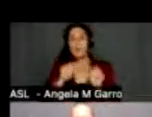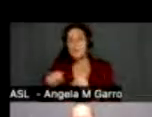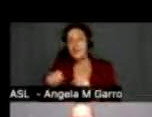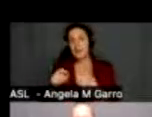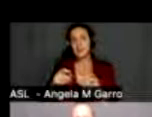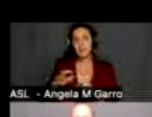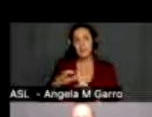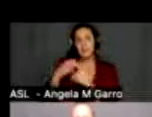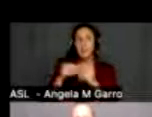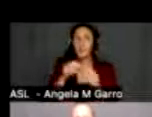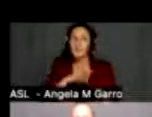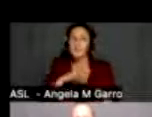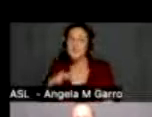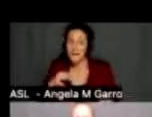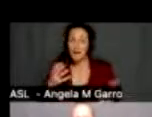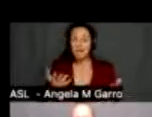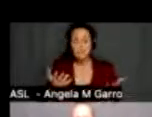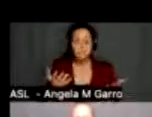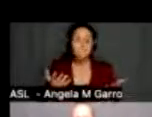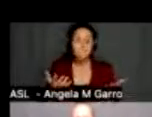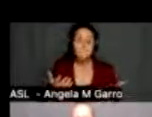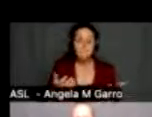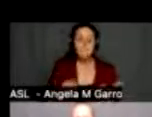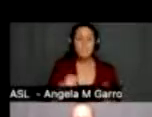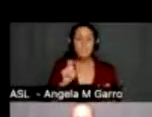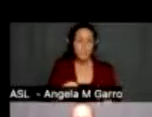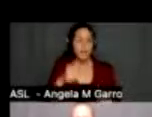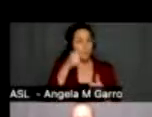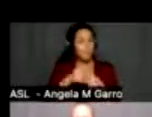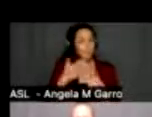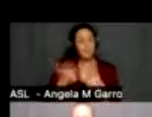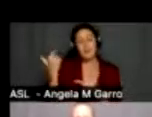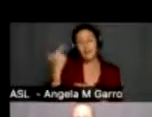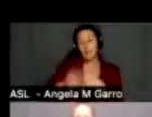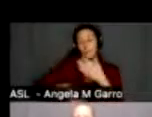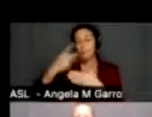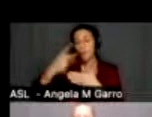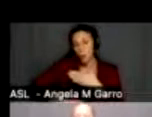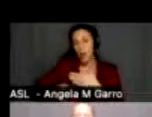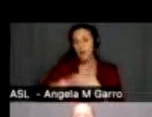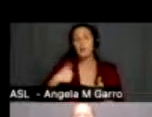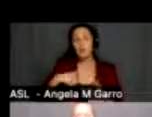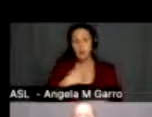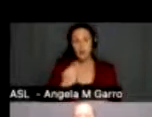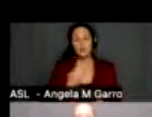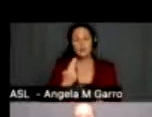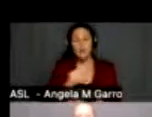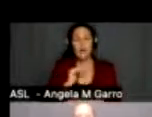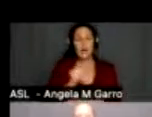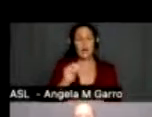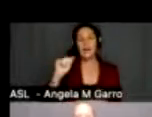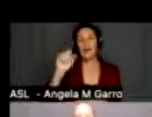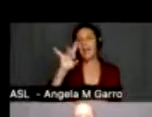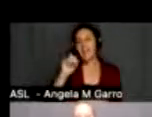staff. And you may recall from last year's program that we are using our AB